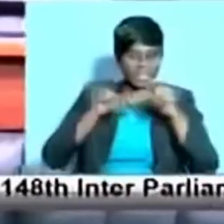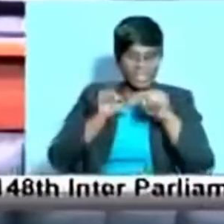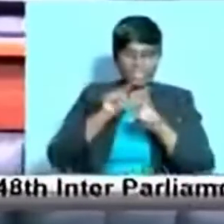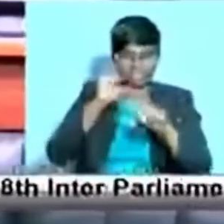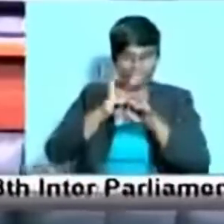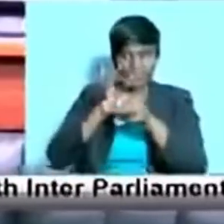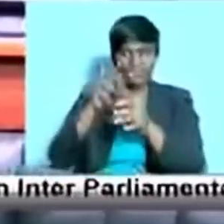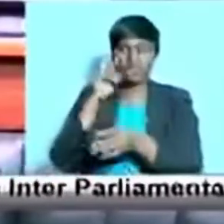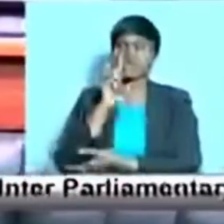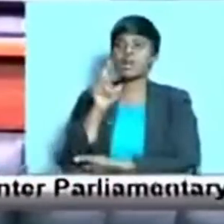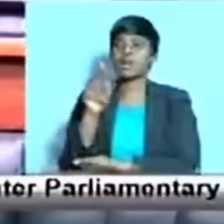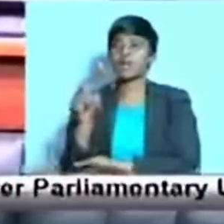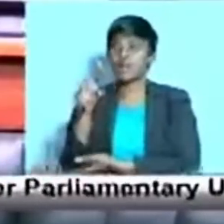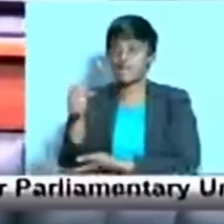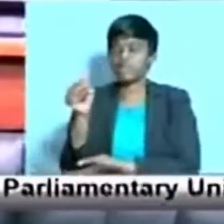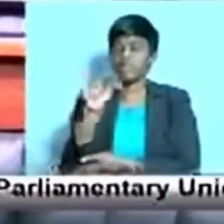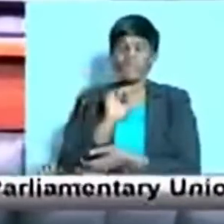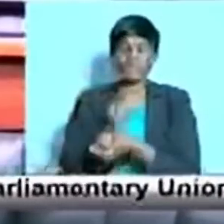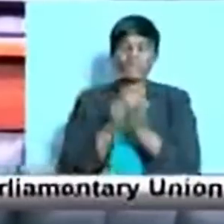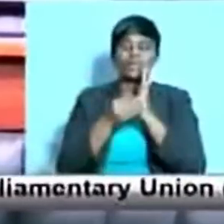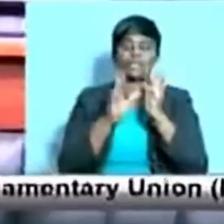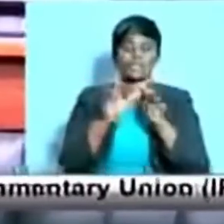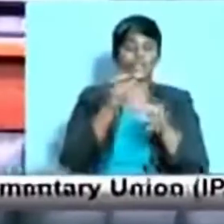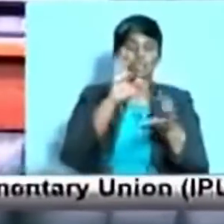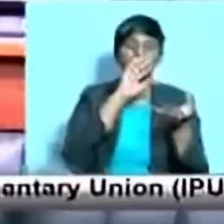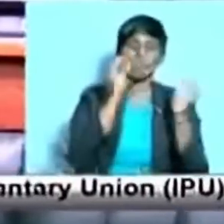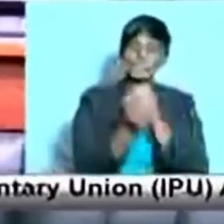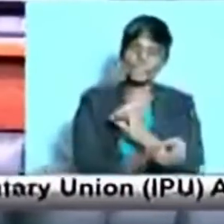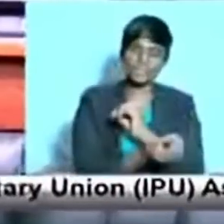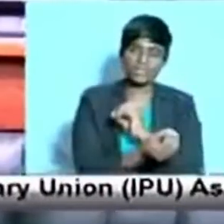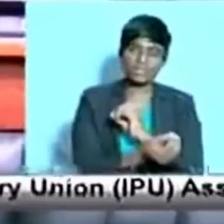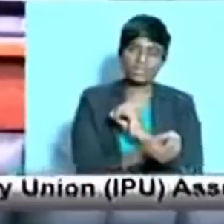elected her as our leader of opposition.